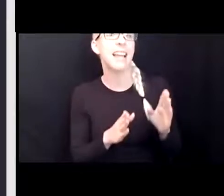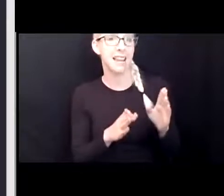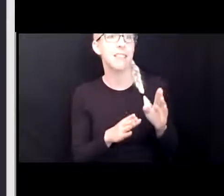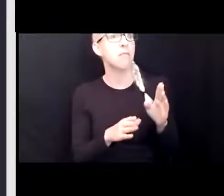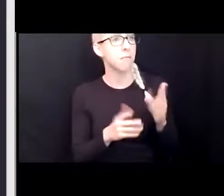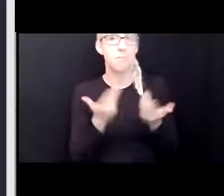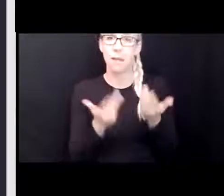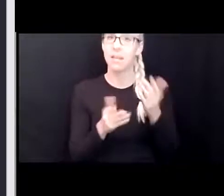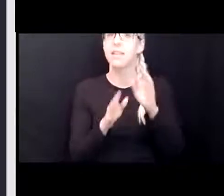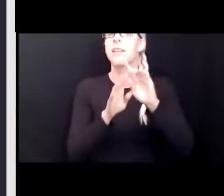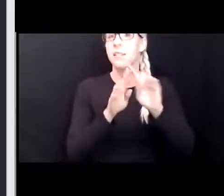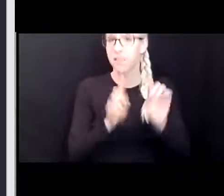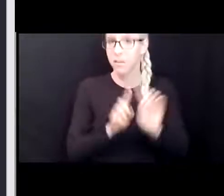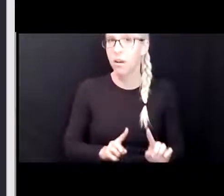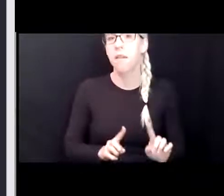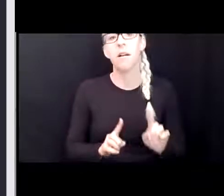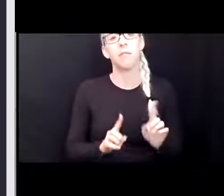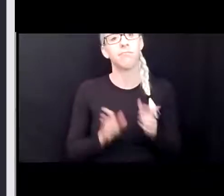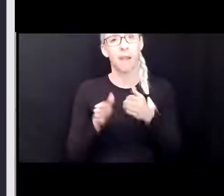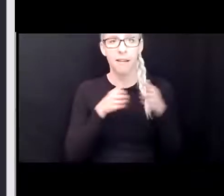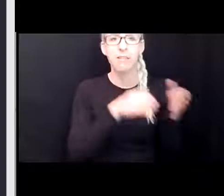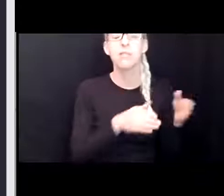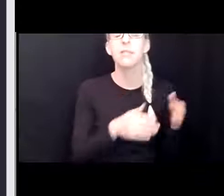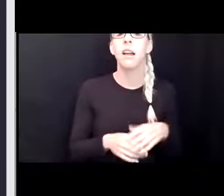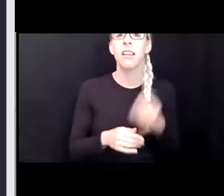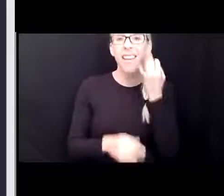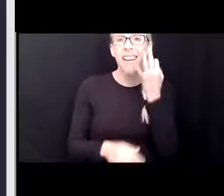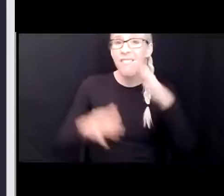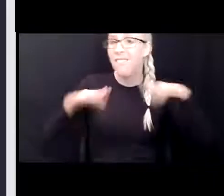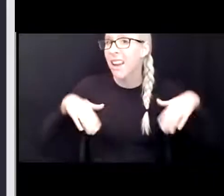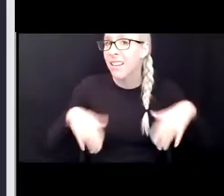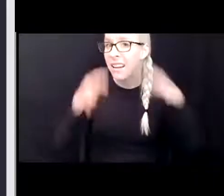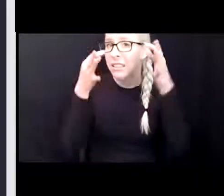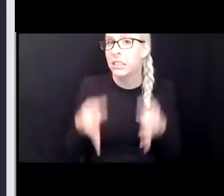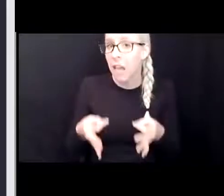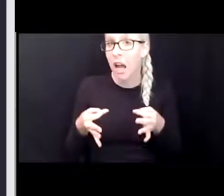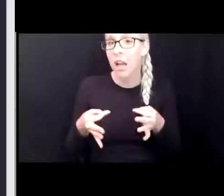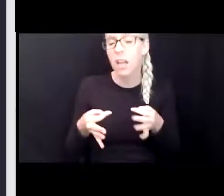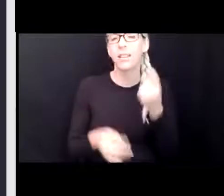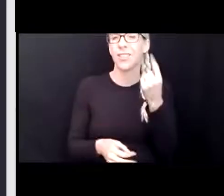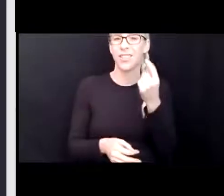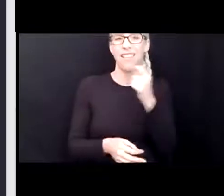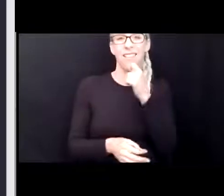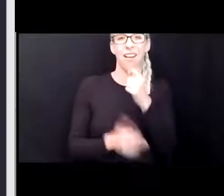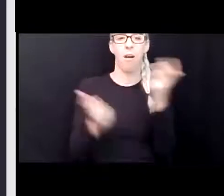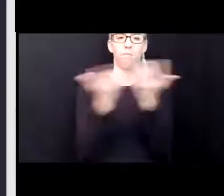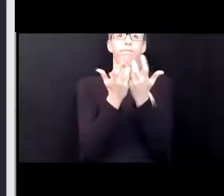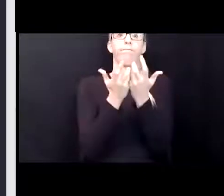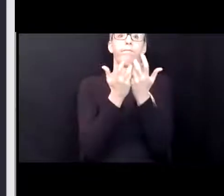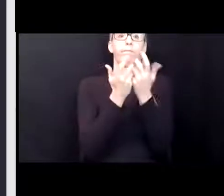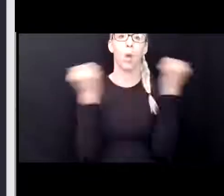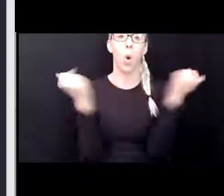yet, hopefully maybe I can better help you understand that it's not one size fits all.